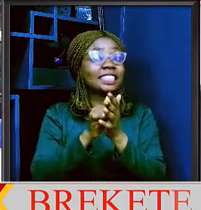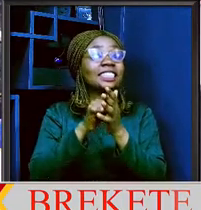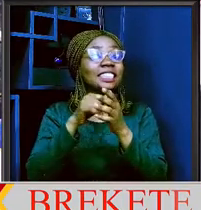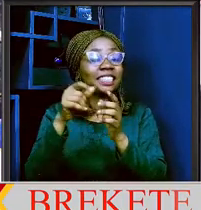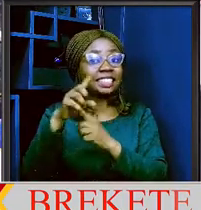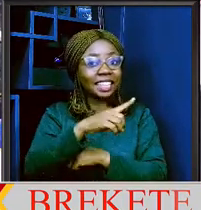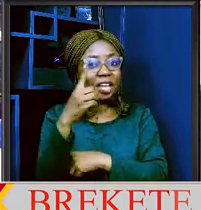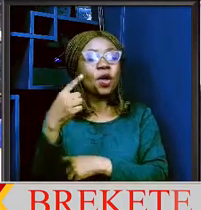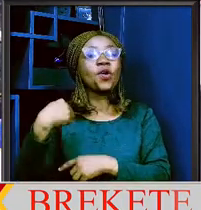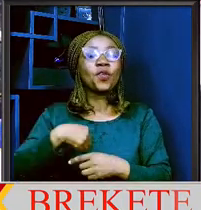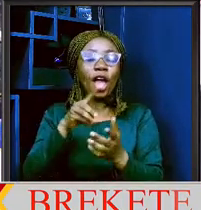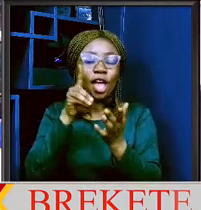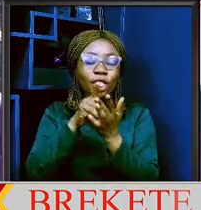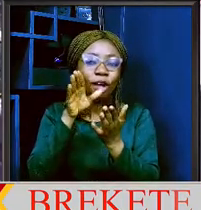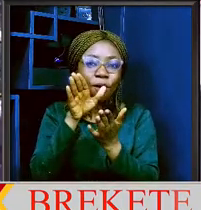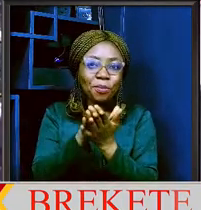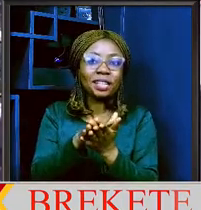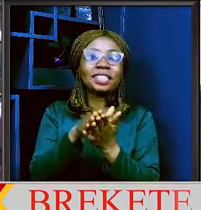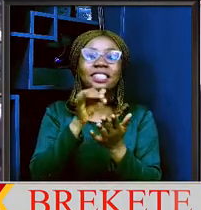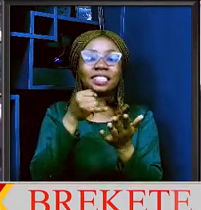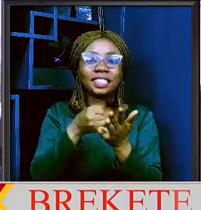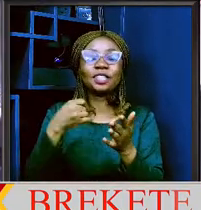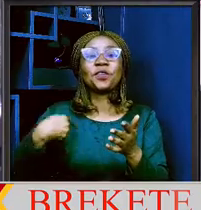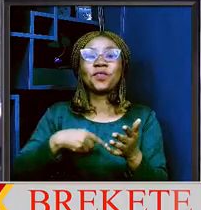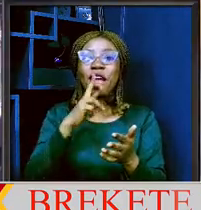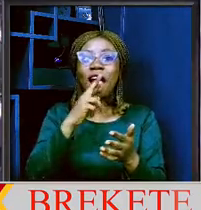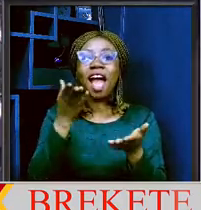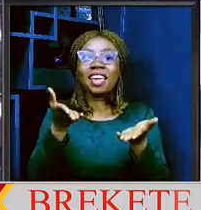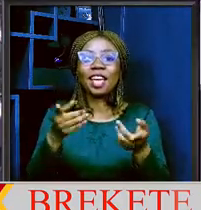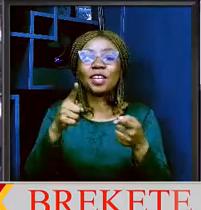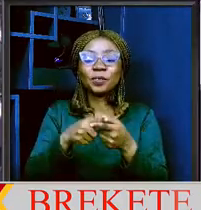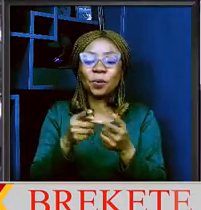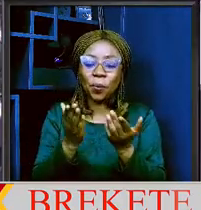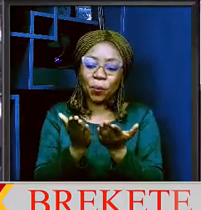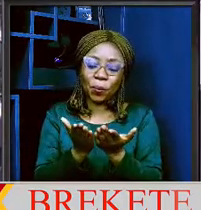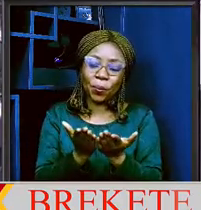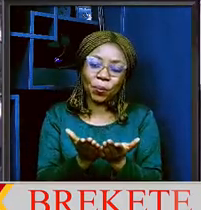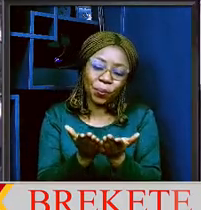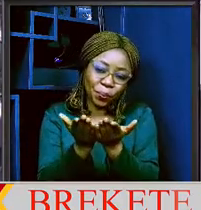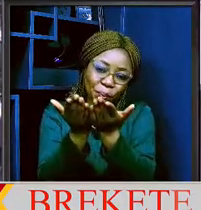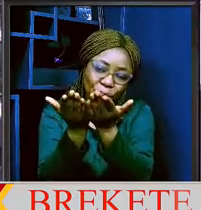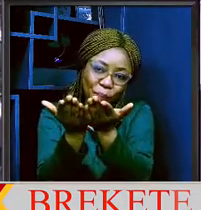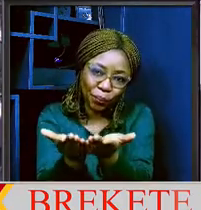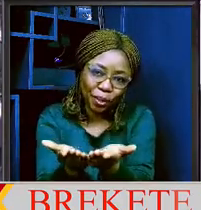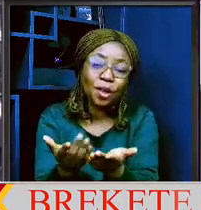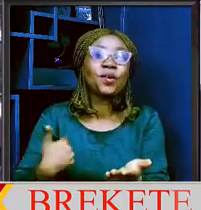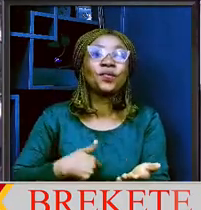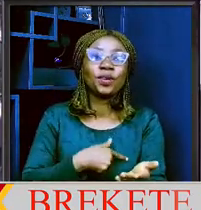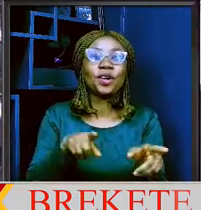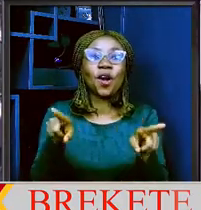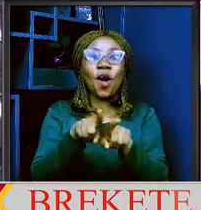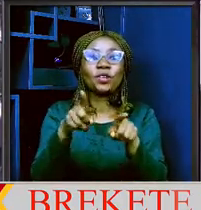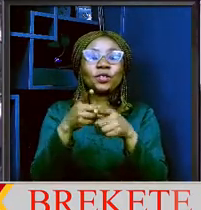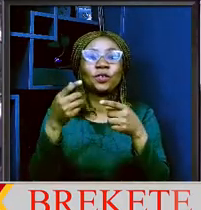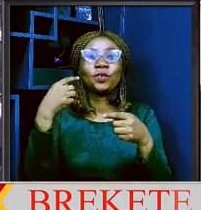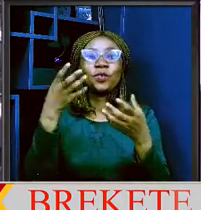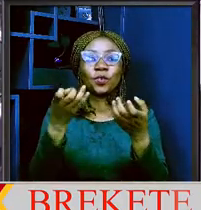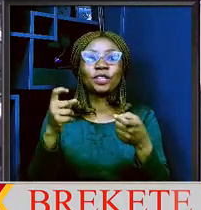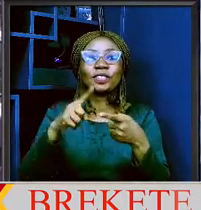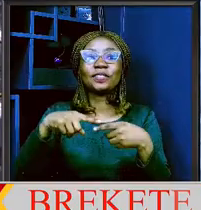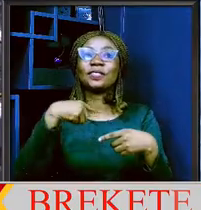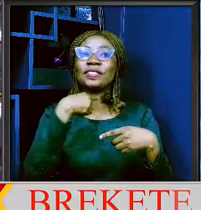been documented and we are here to present the something to him and we also want to say